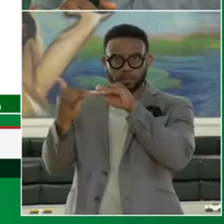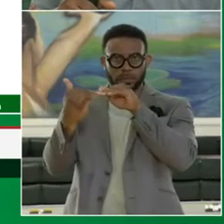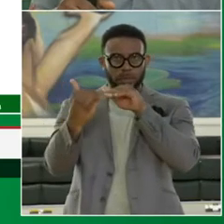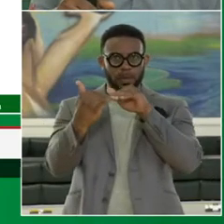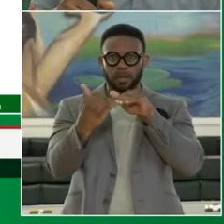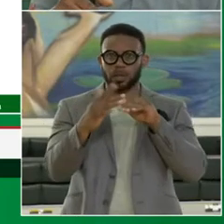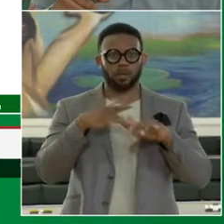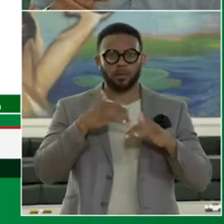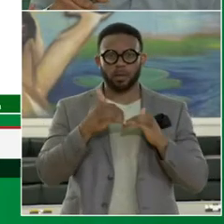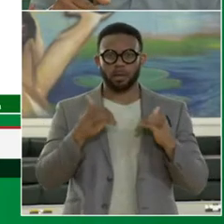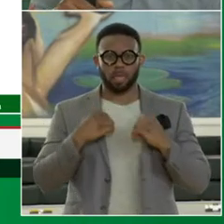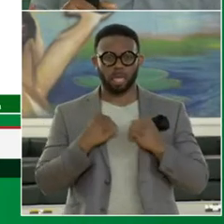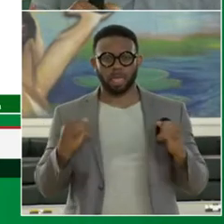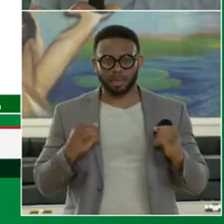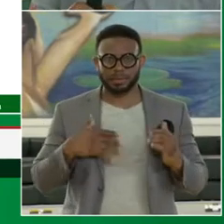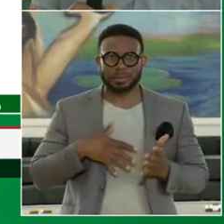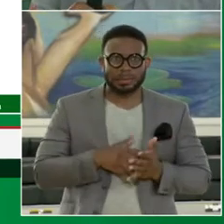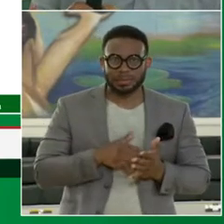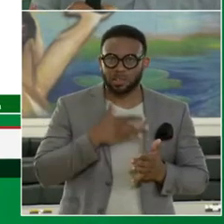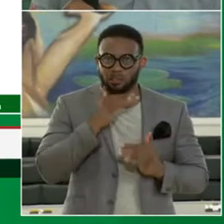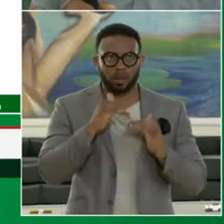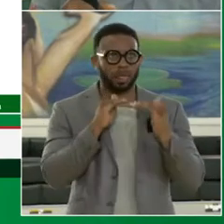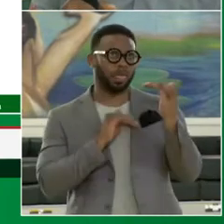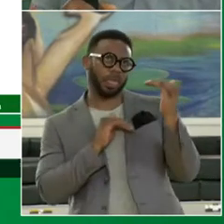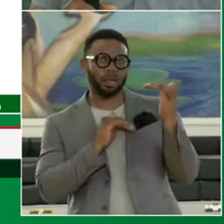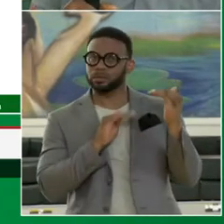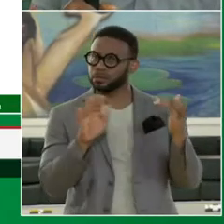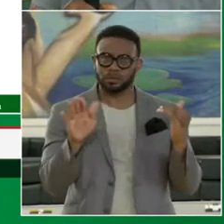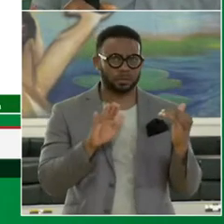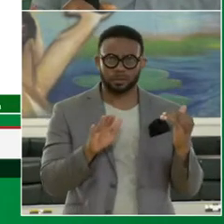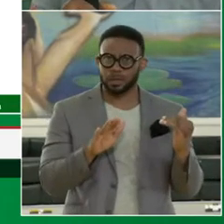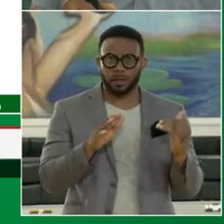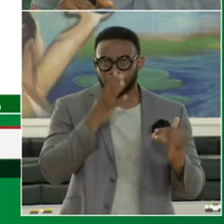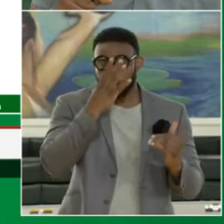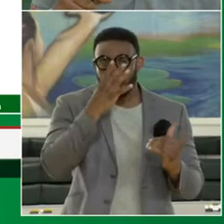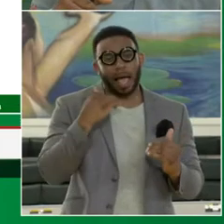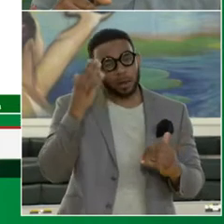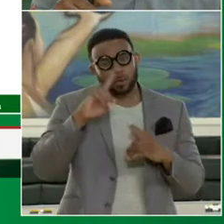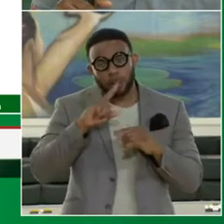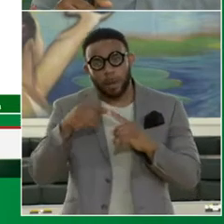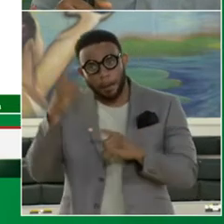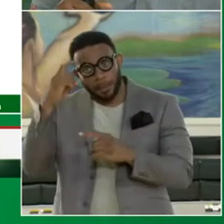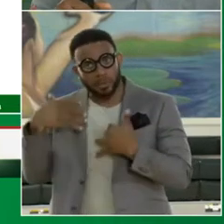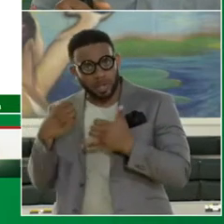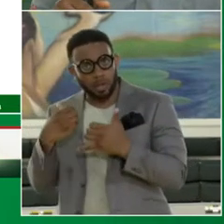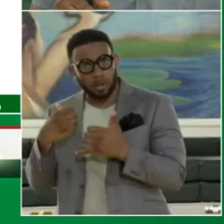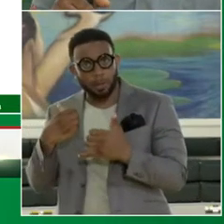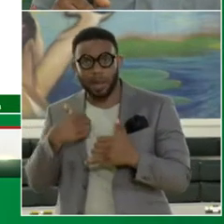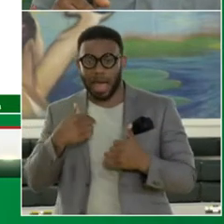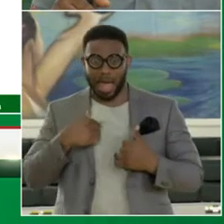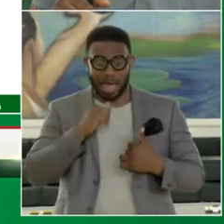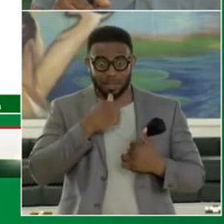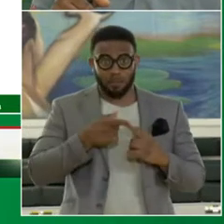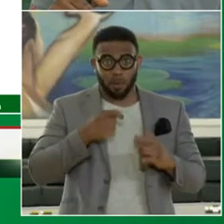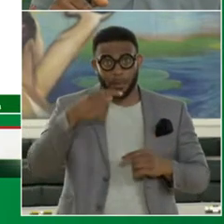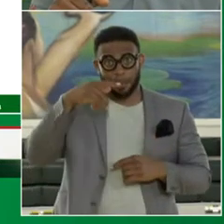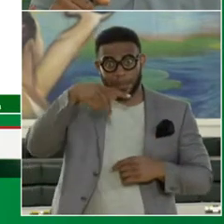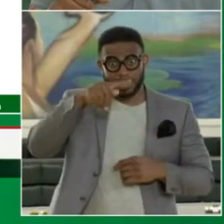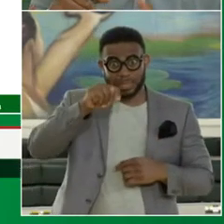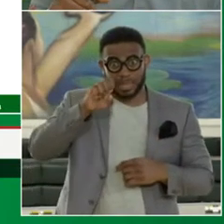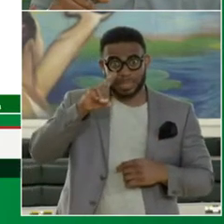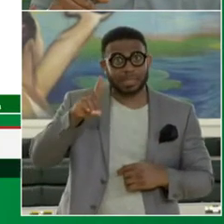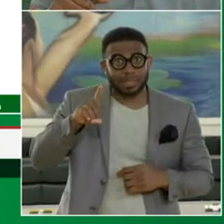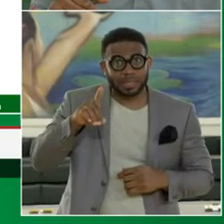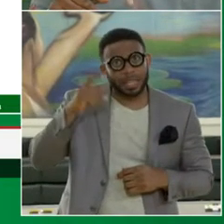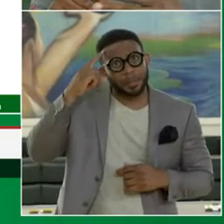vulnerable. And I know we're going to talk about some of the mental health pieces, but a lot of our guys suffer from PTSD. And